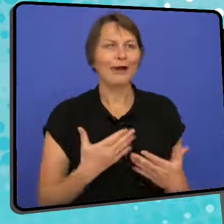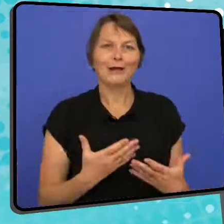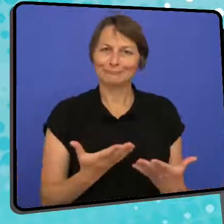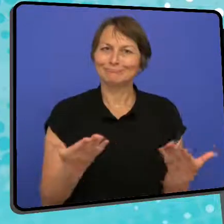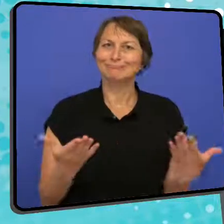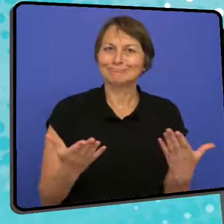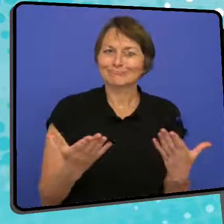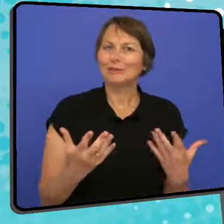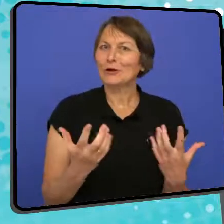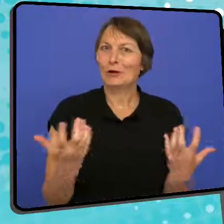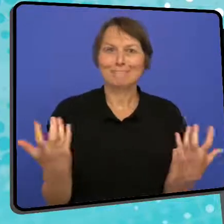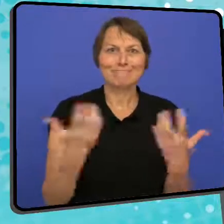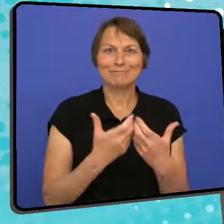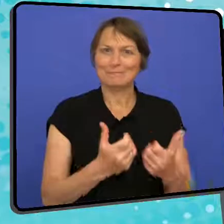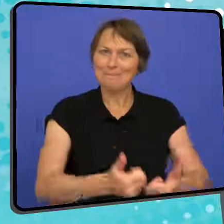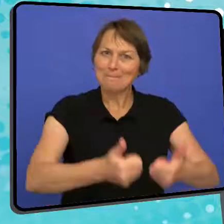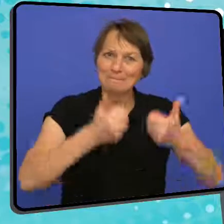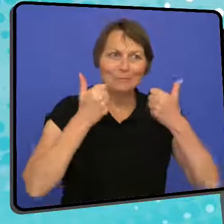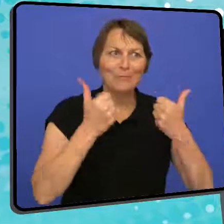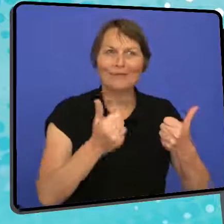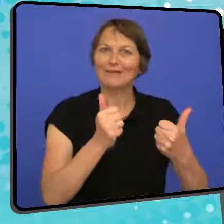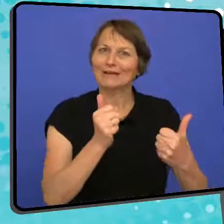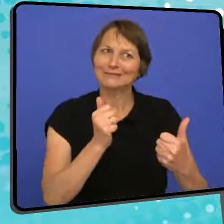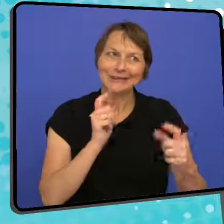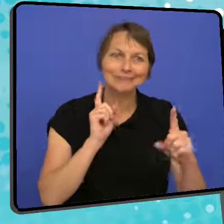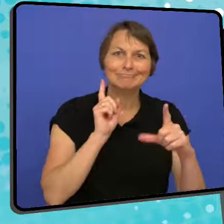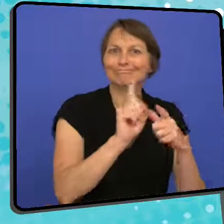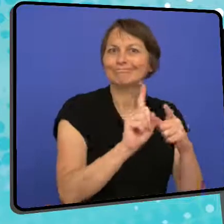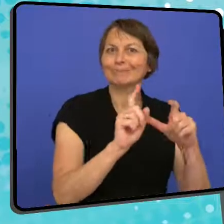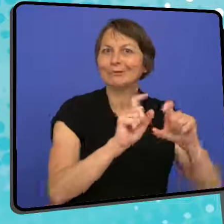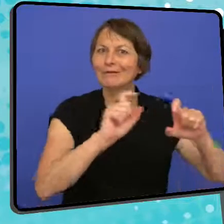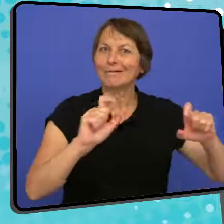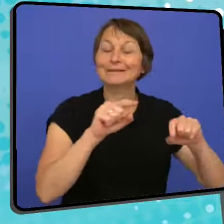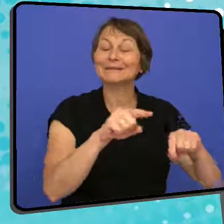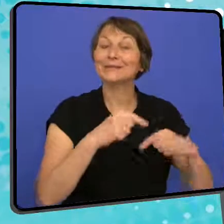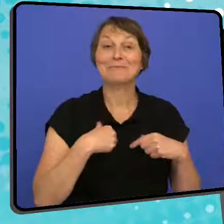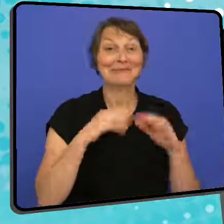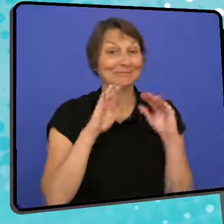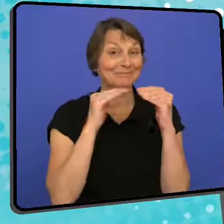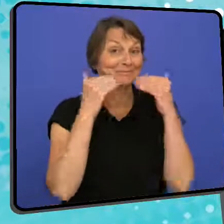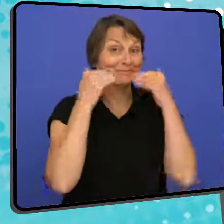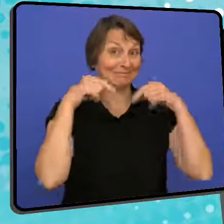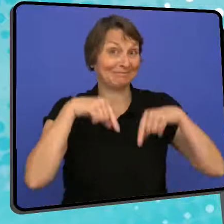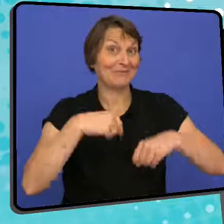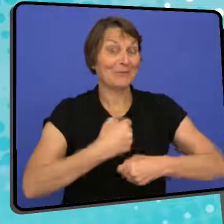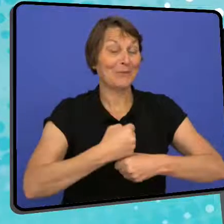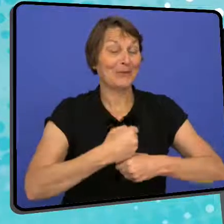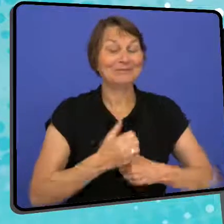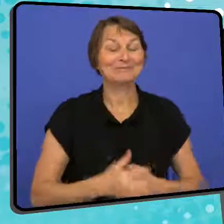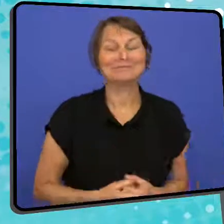fit, me and Arinti. So and I'm really happy at my current job. Yeah.